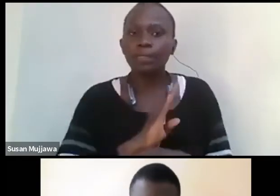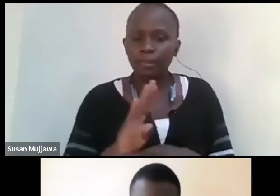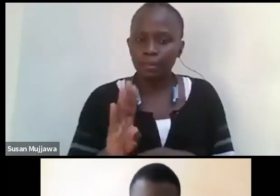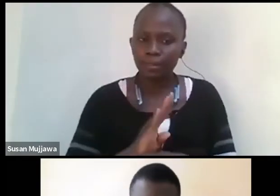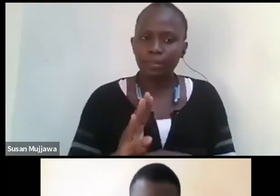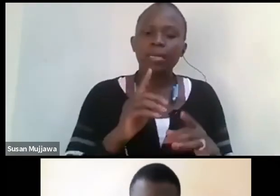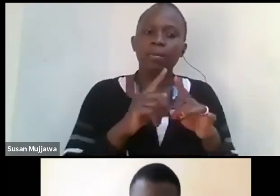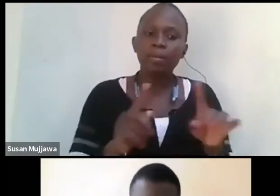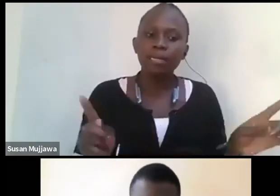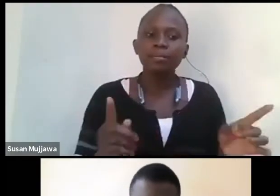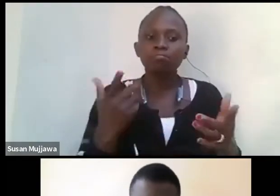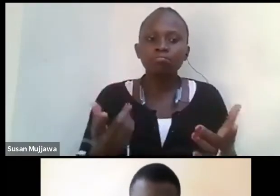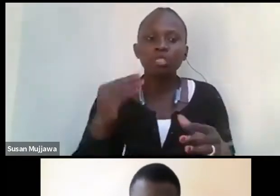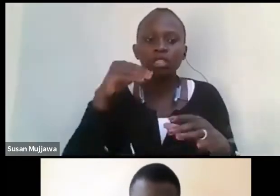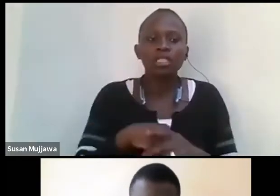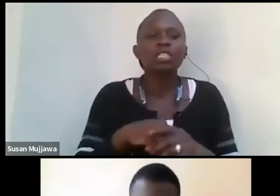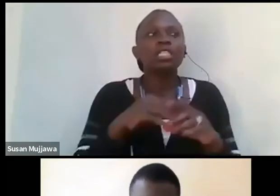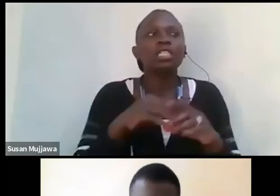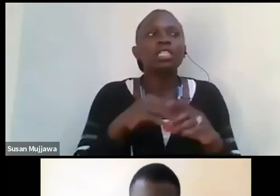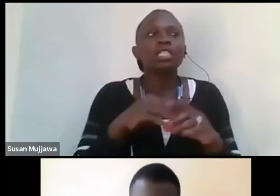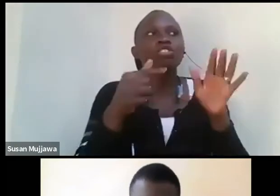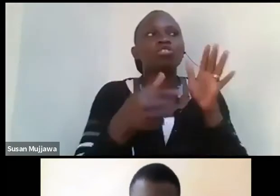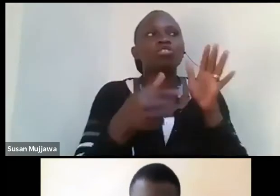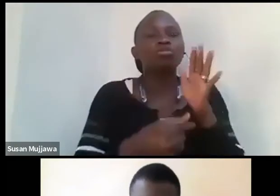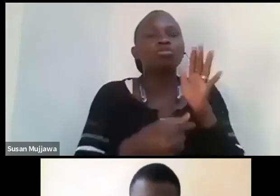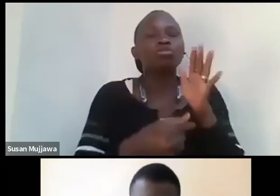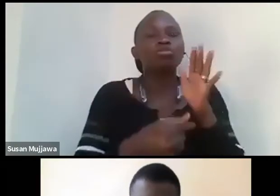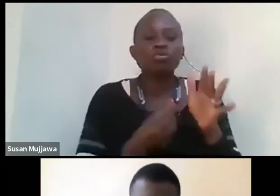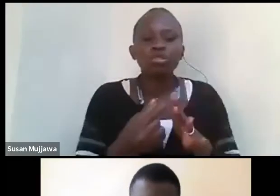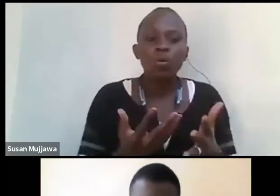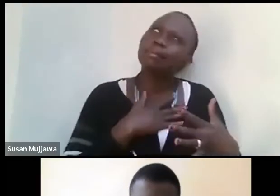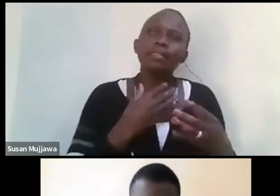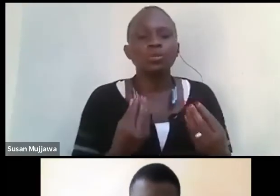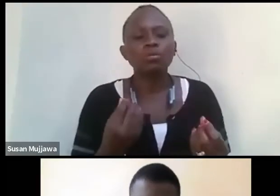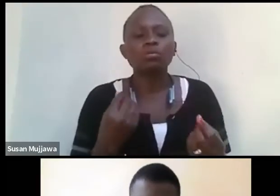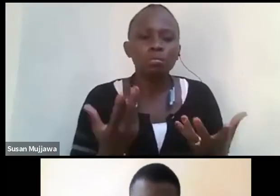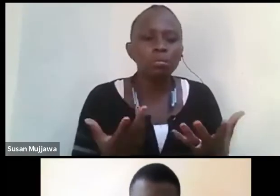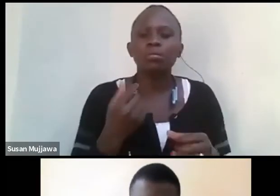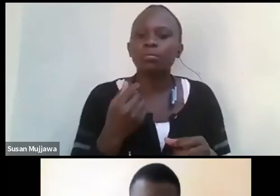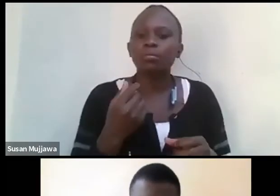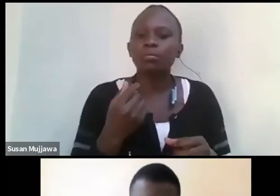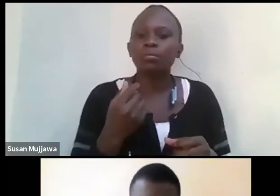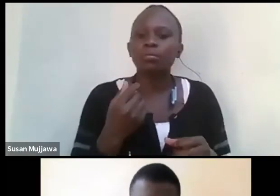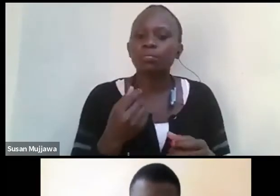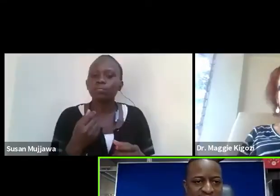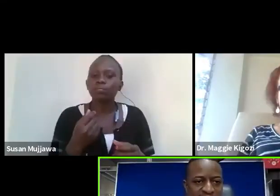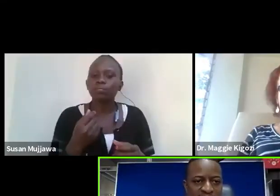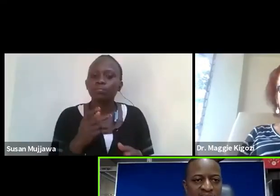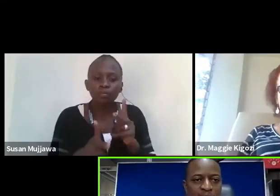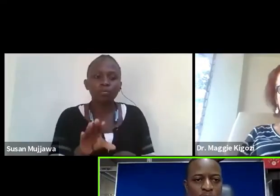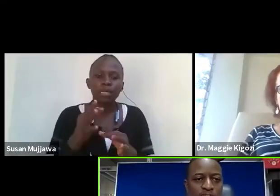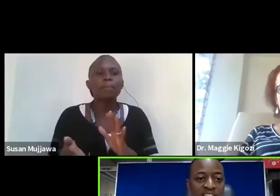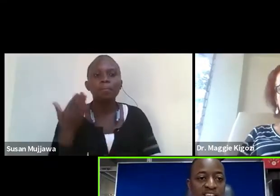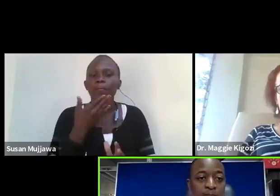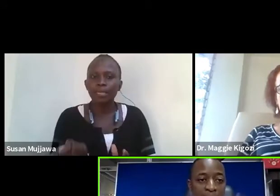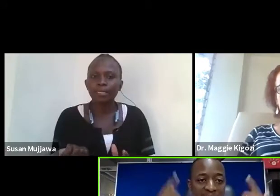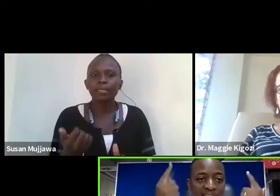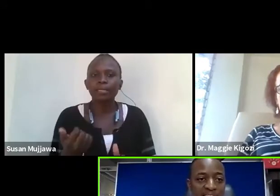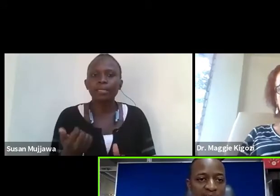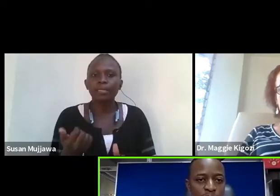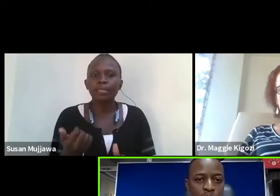do or die, I think people pick things better. So for us in regards to systems adoption in terms of ICT, we've seen